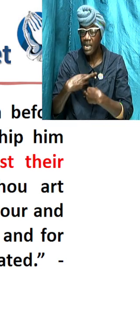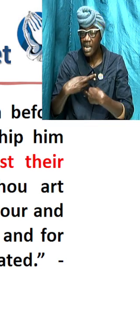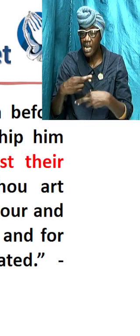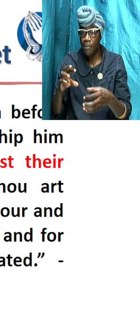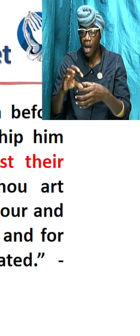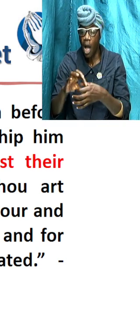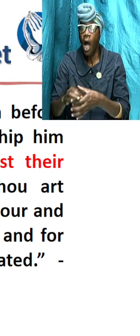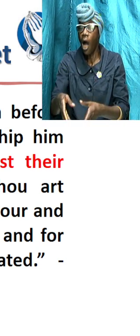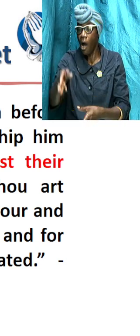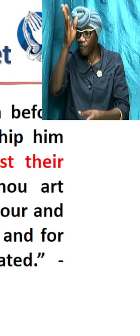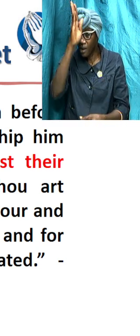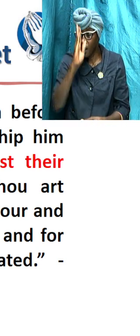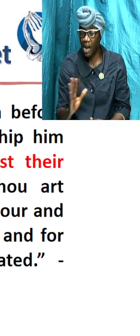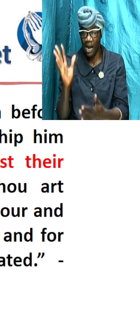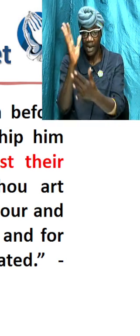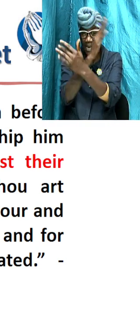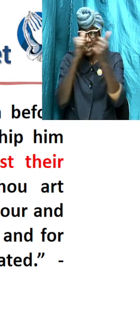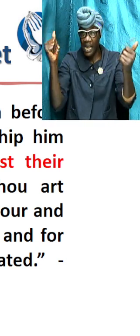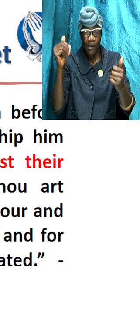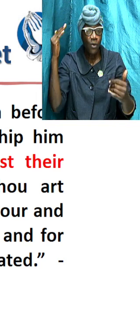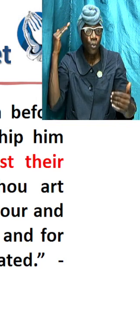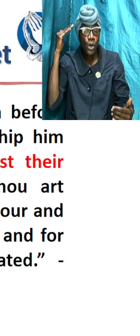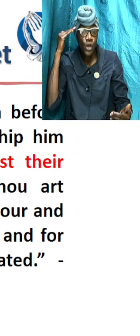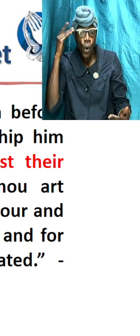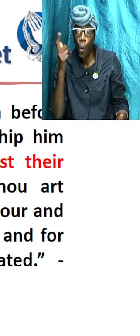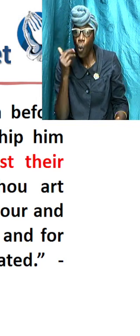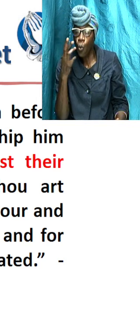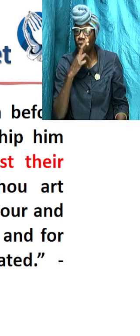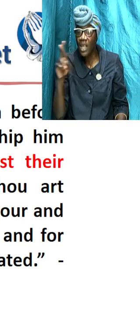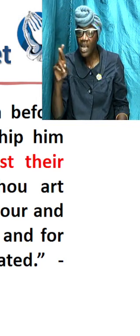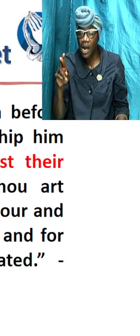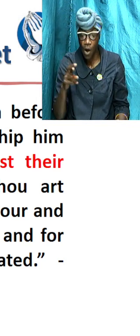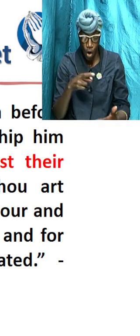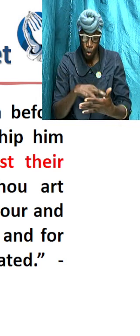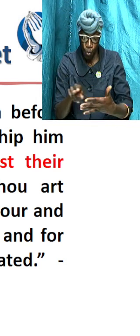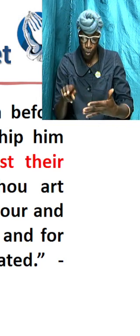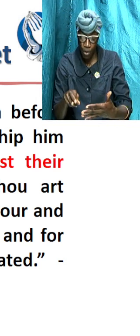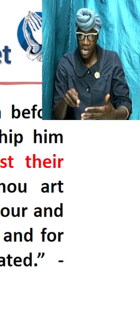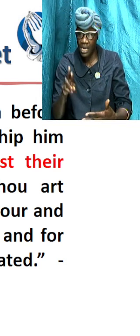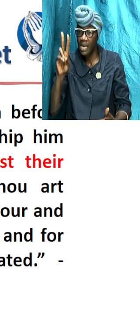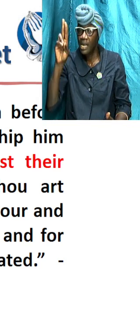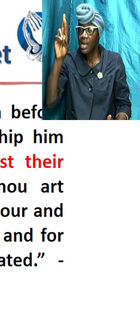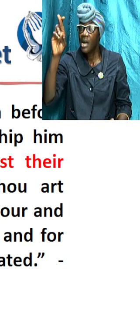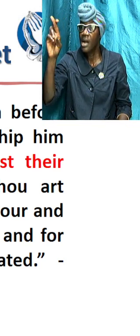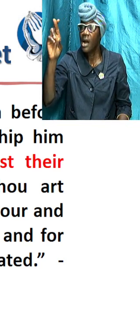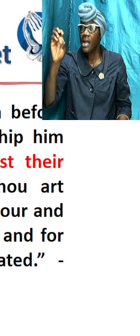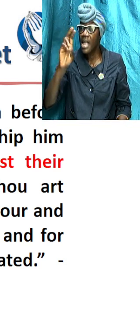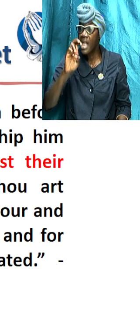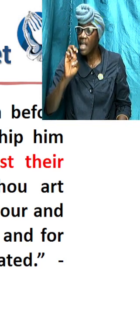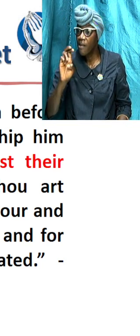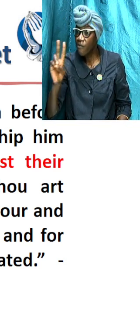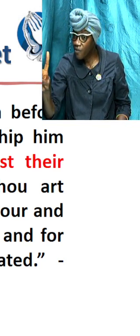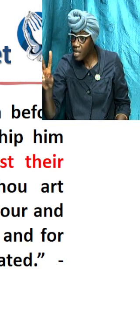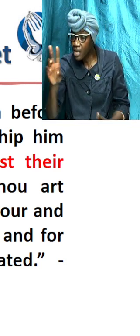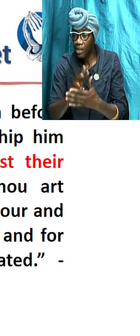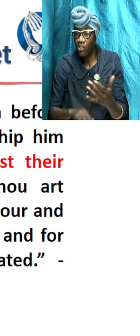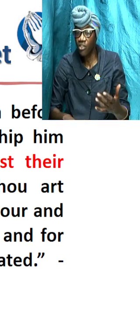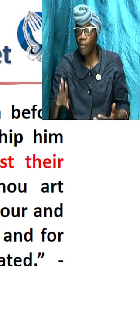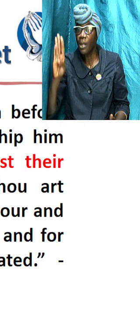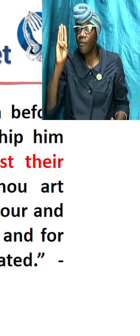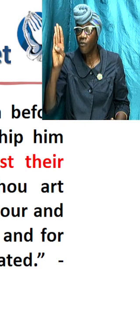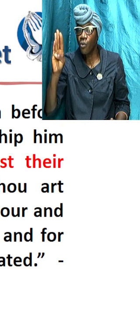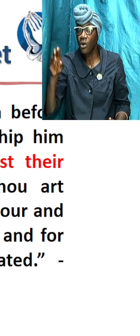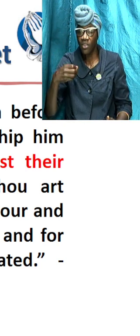heaven. Amen. Amen. We know who they are because if we're reading that same Revelation chapter 4, amen, it tells you about the song that they sung.